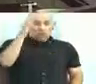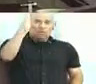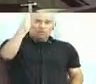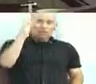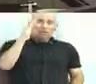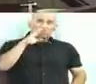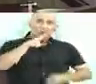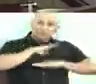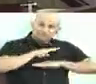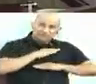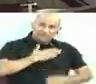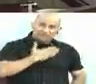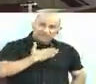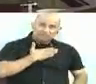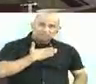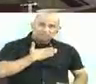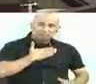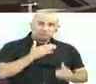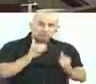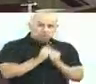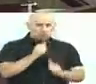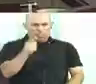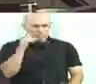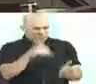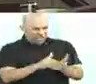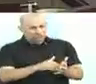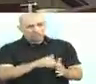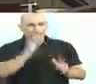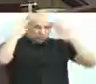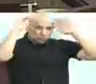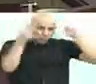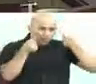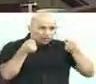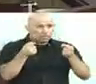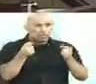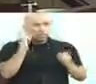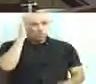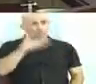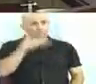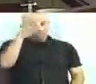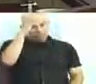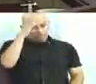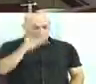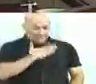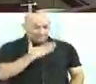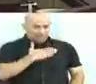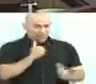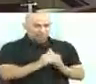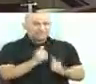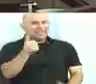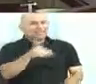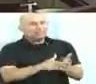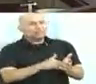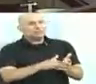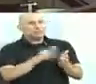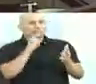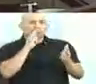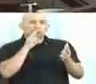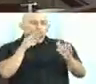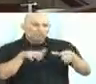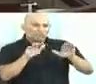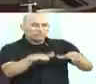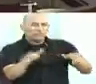with 1,000 rams? Will my father be happy with 10,000 rivers of oil? Shall I give